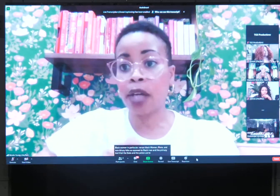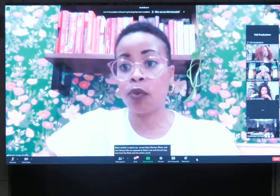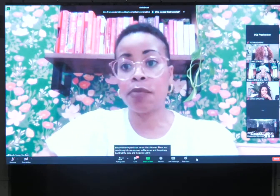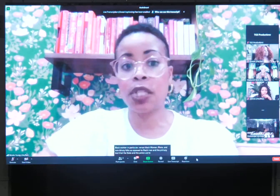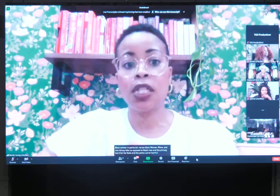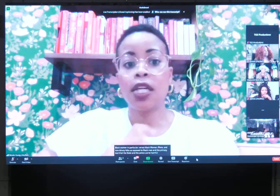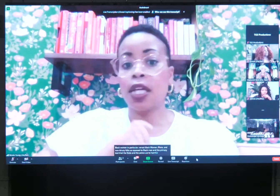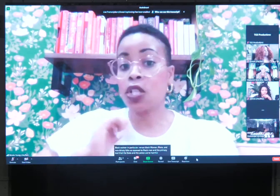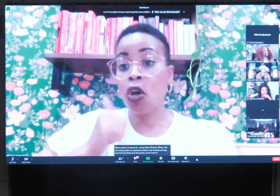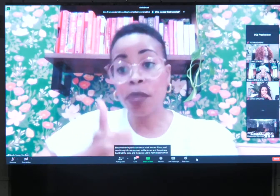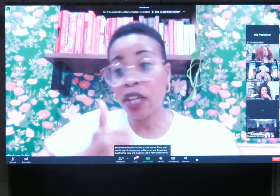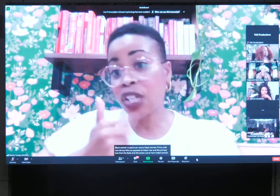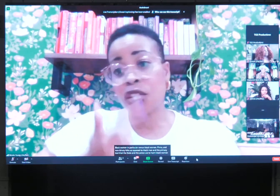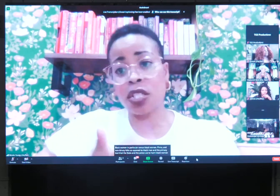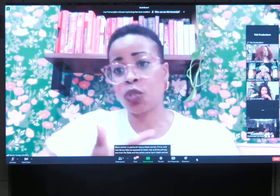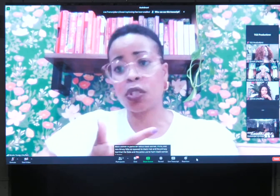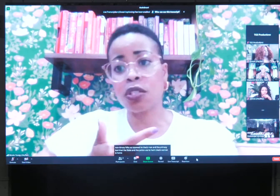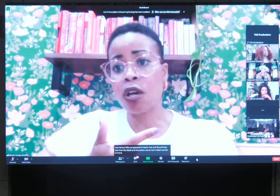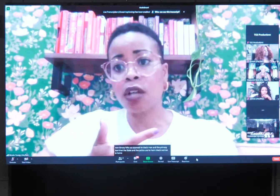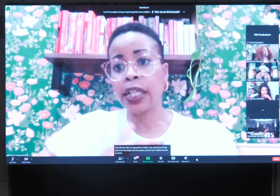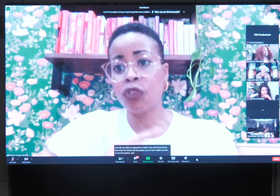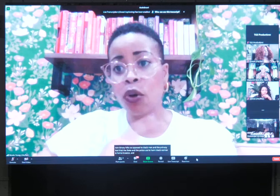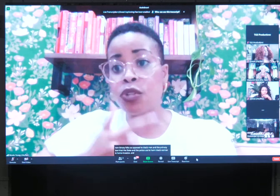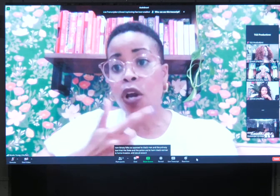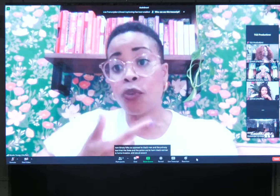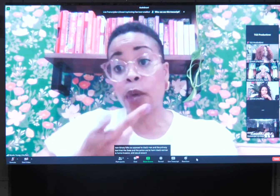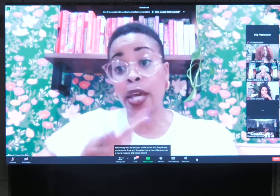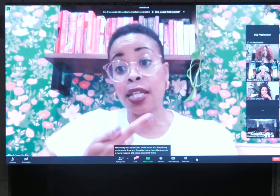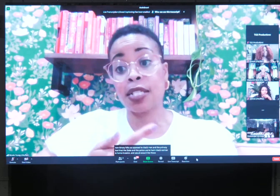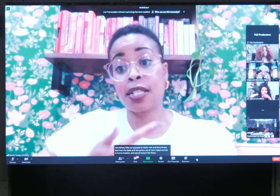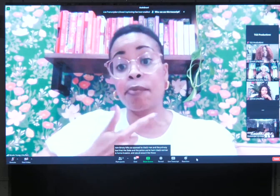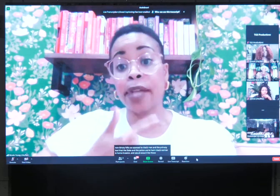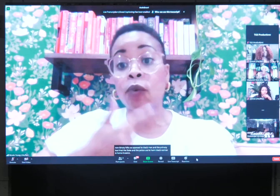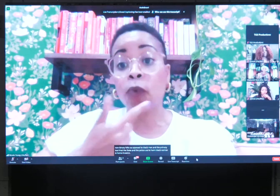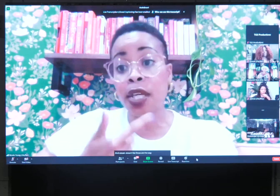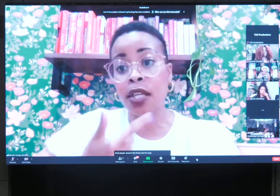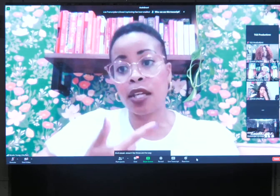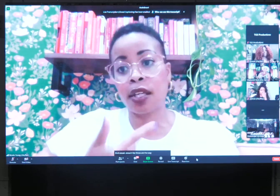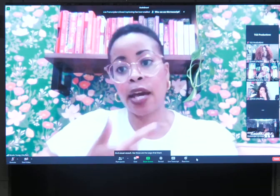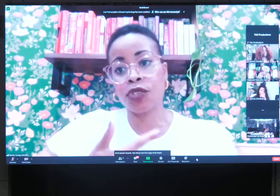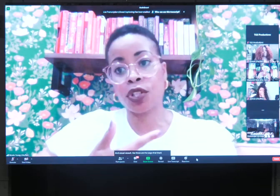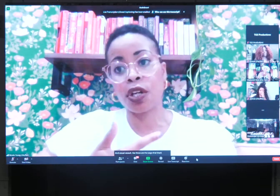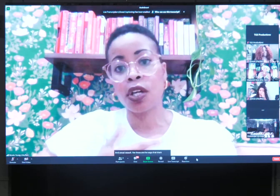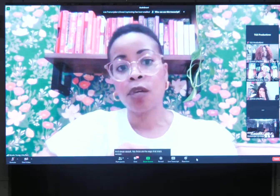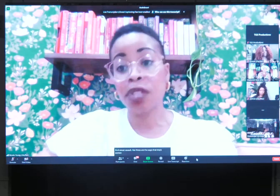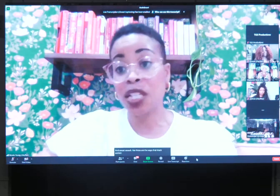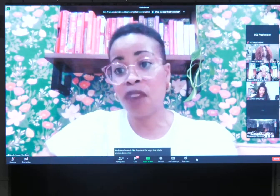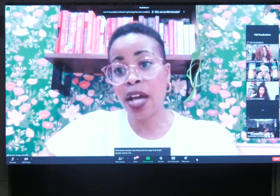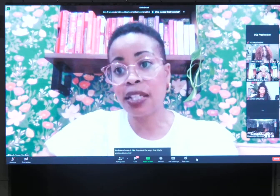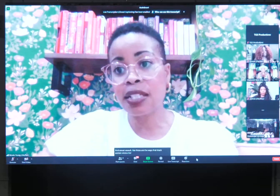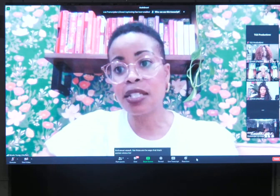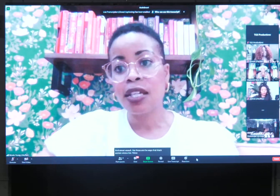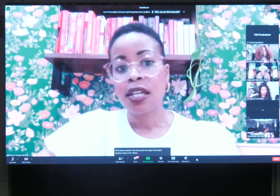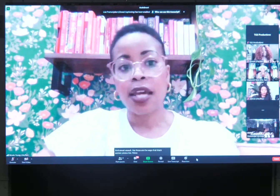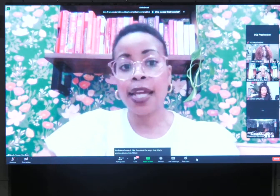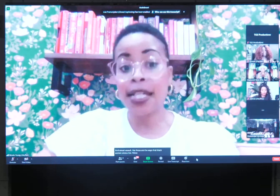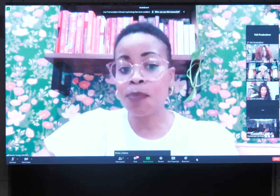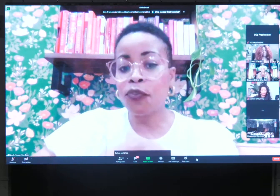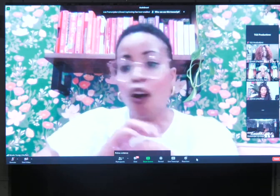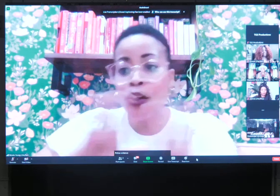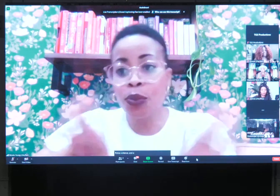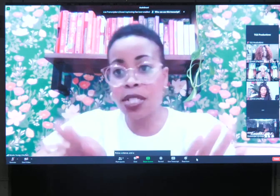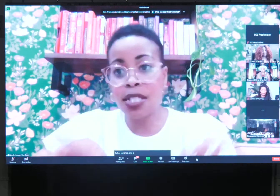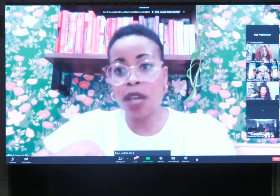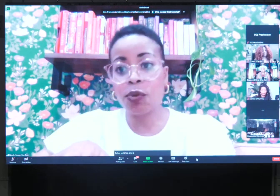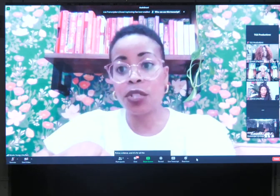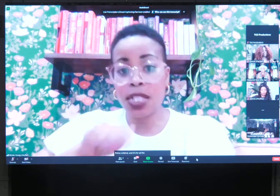Black women is home invasion and sexual assault. Like those are the ways that Black women encounter police violence. And it's